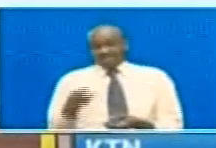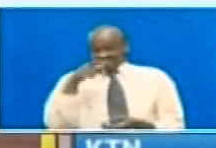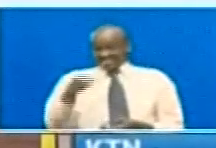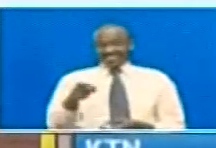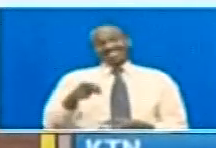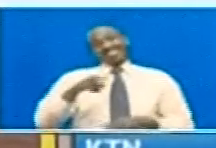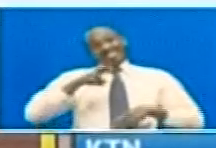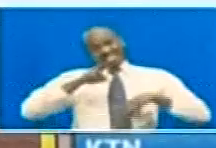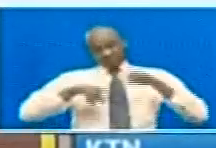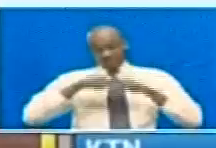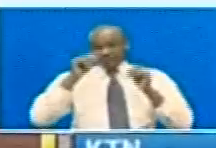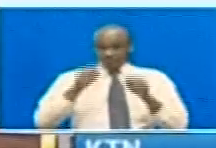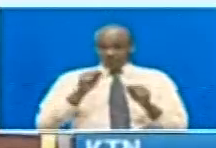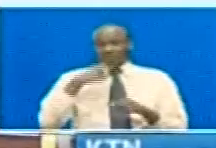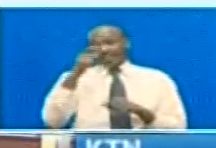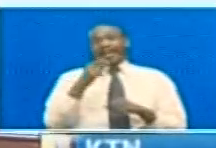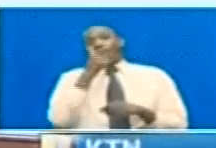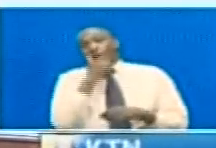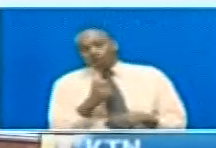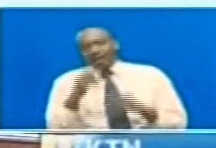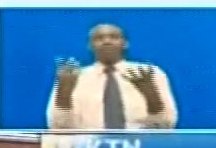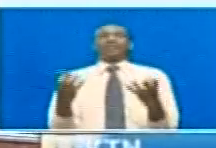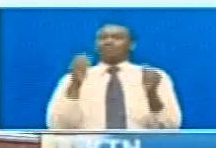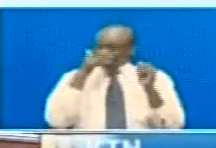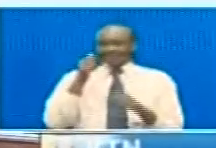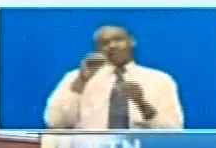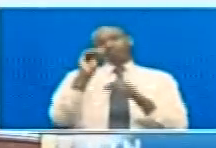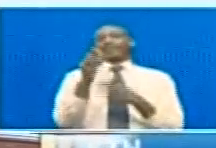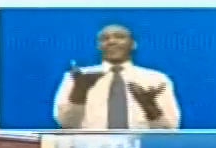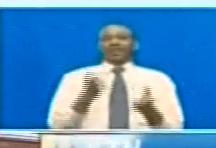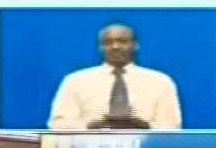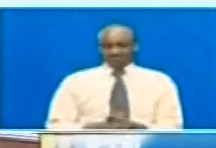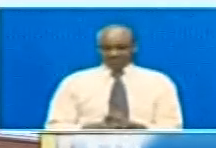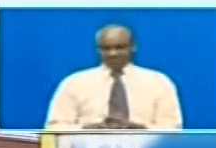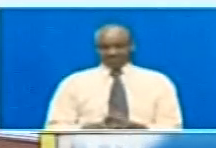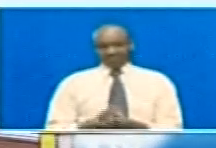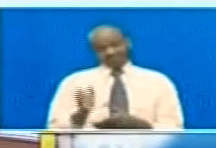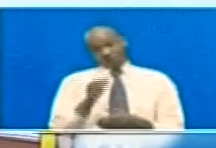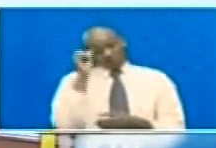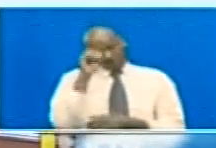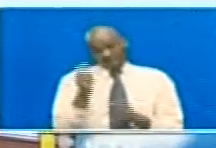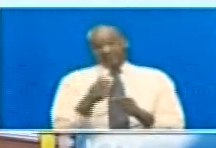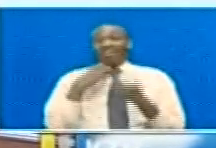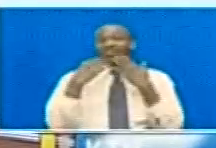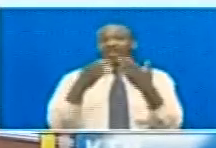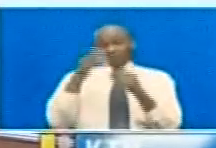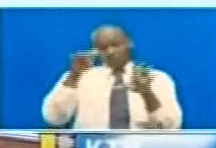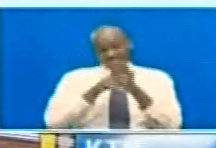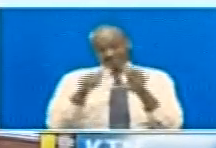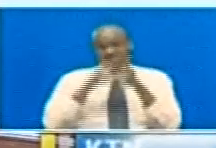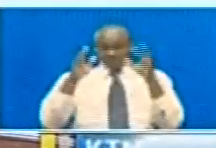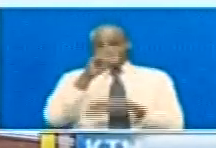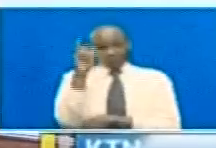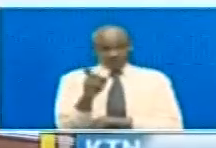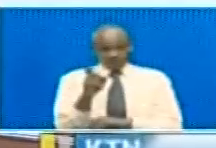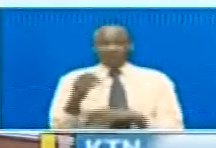restrict admission, age or time. A lot of feedback. We cannot read all of it, but thanks for participating on our big question